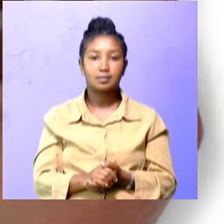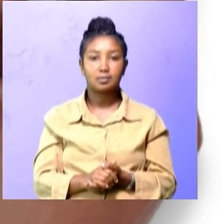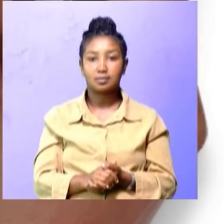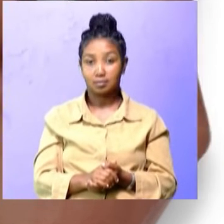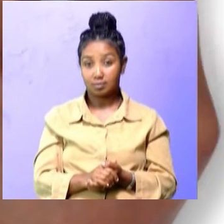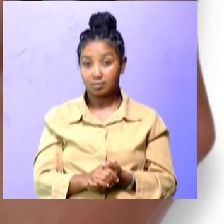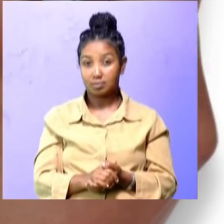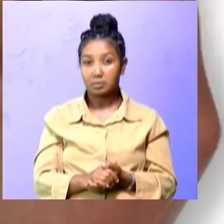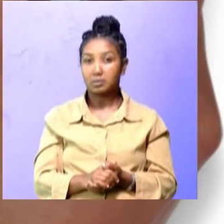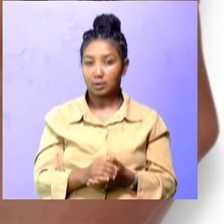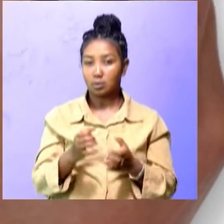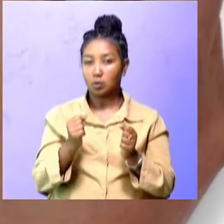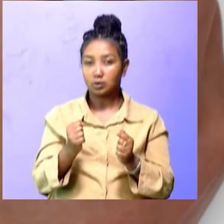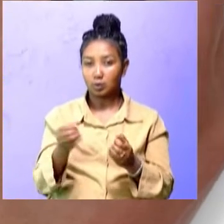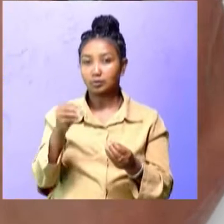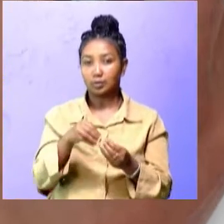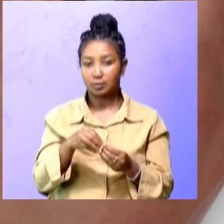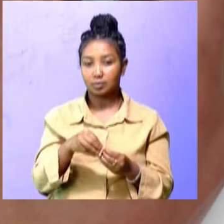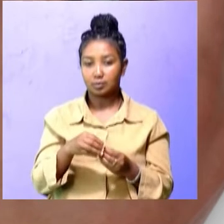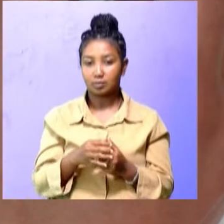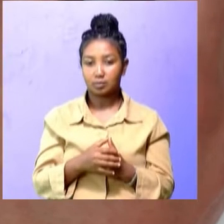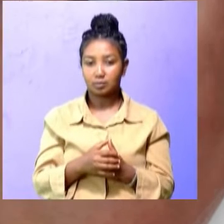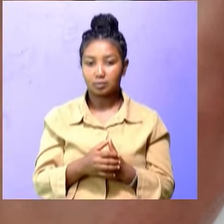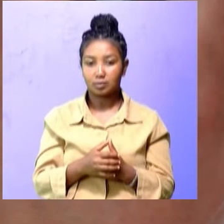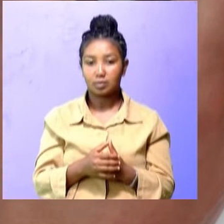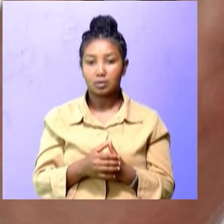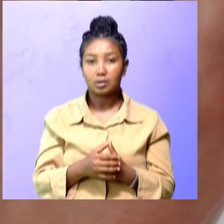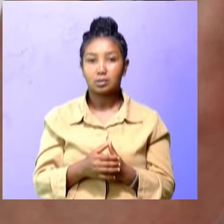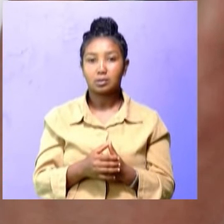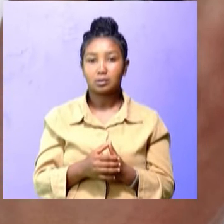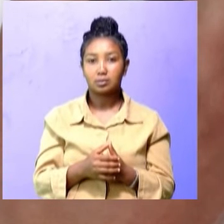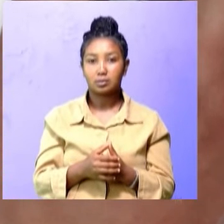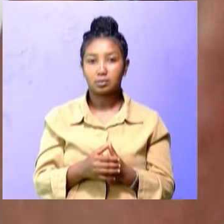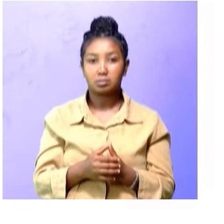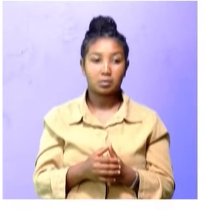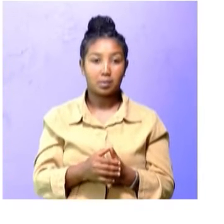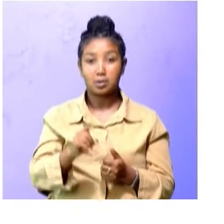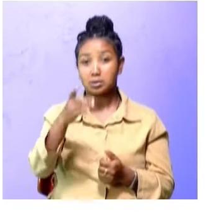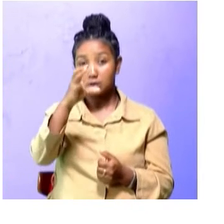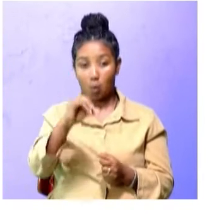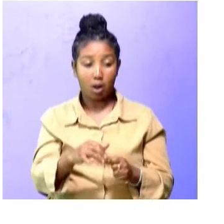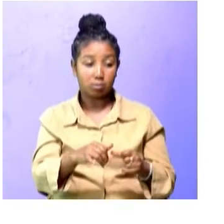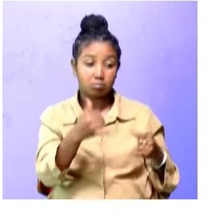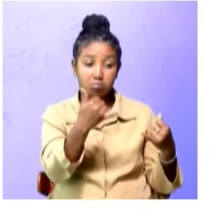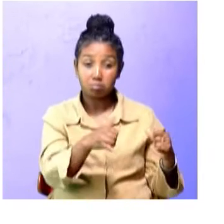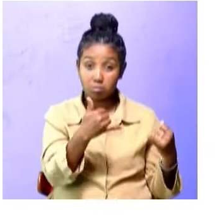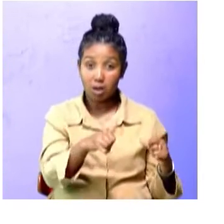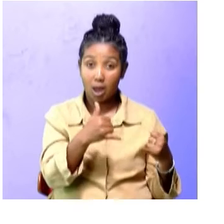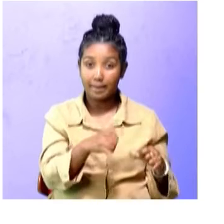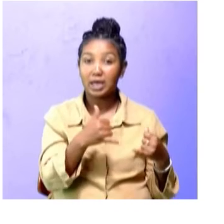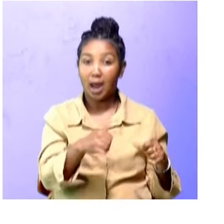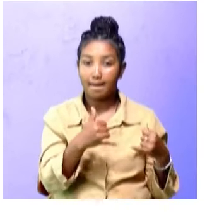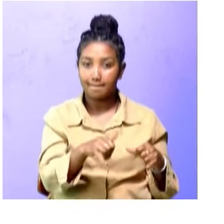Let's make it more strong, all right? Let's make it more strong. Some want to play games, some want,